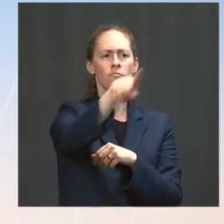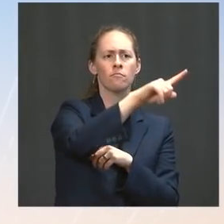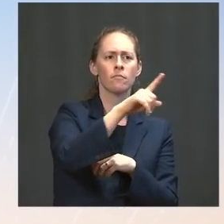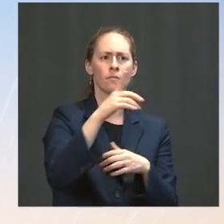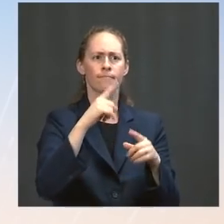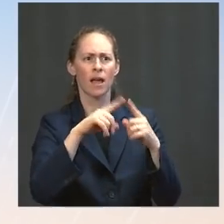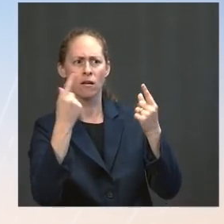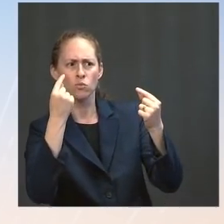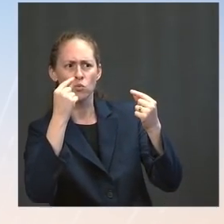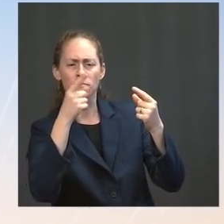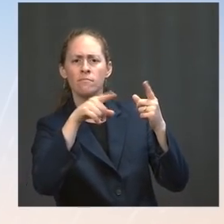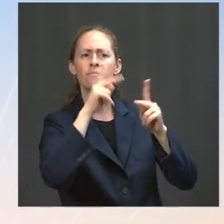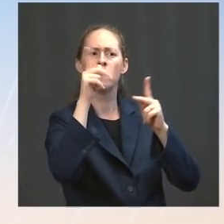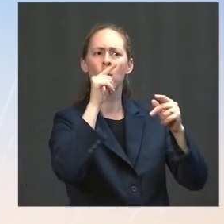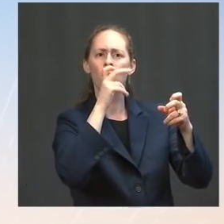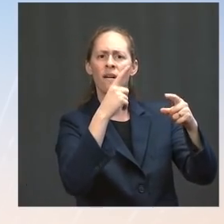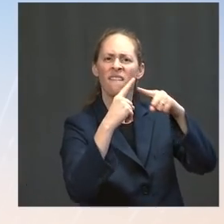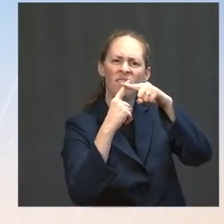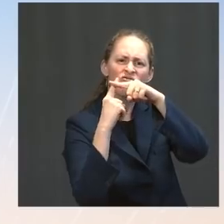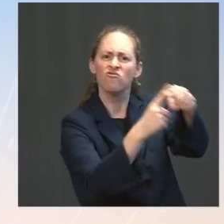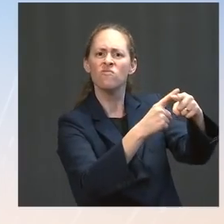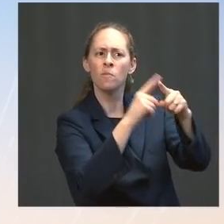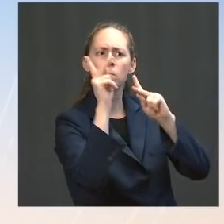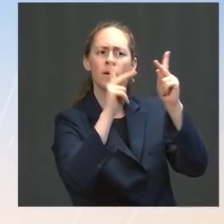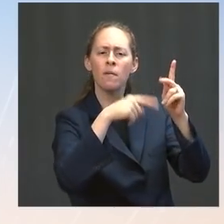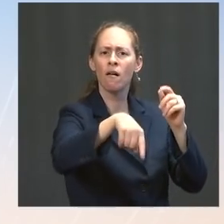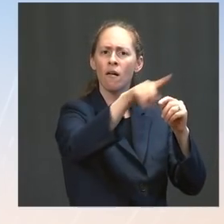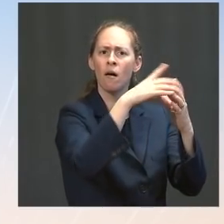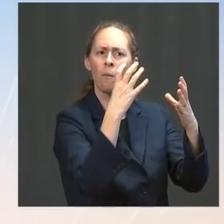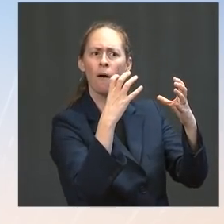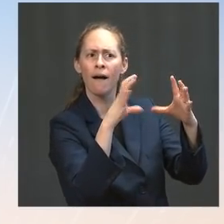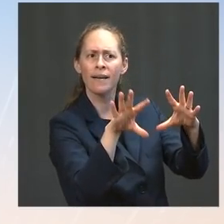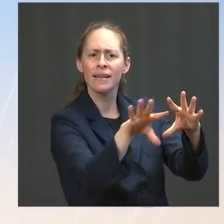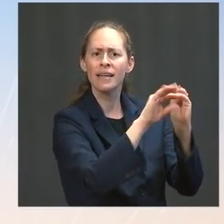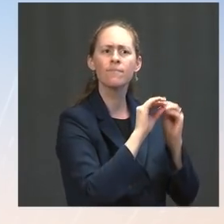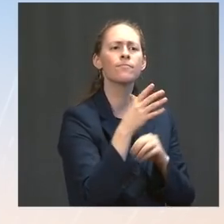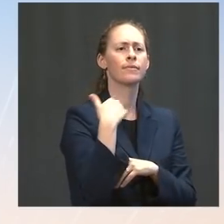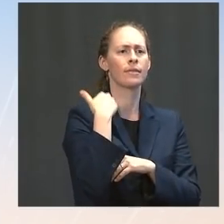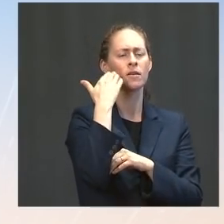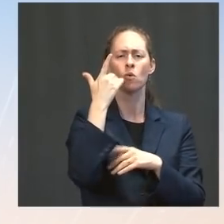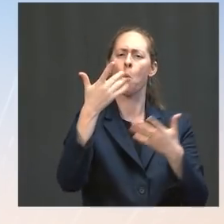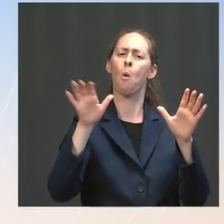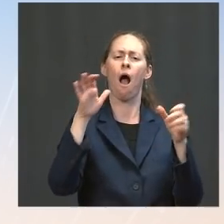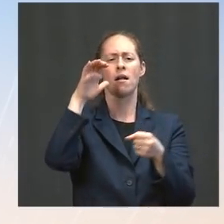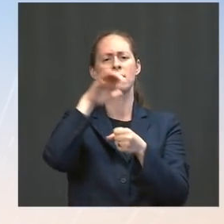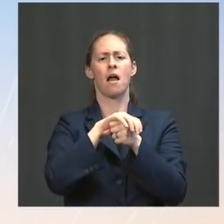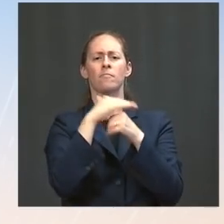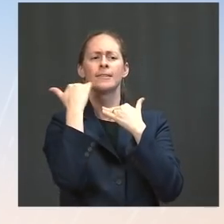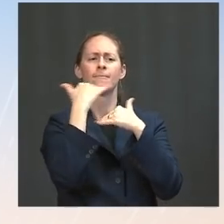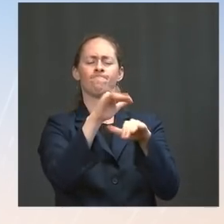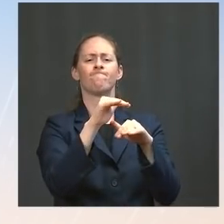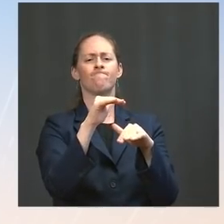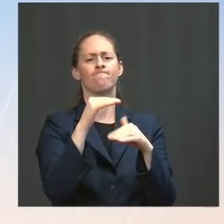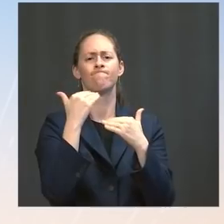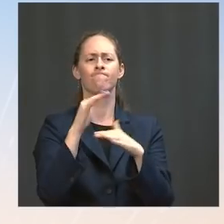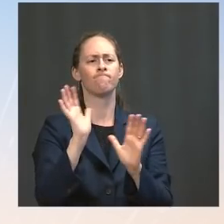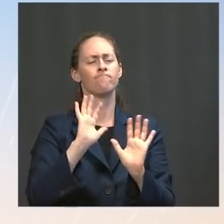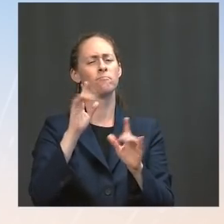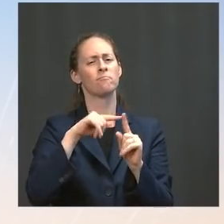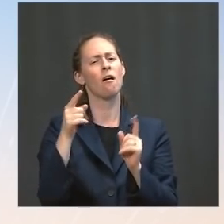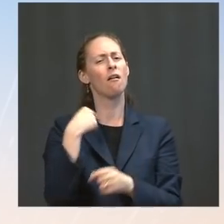potential, and therefore we want to ensure we are looking at a range of options for how we can allow them to depart and enable them